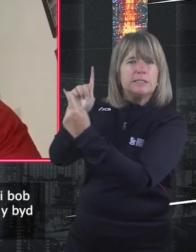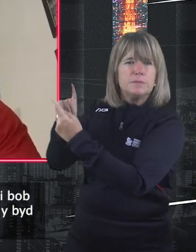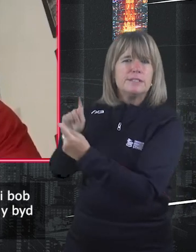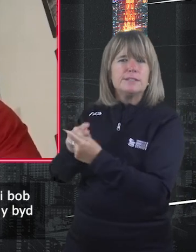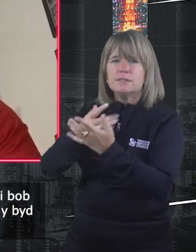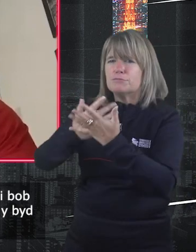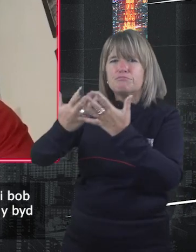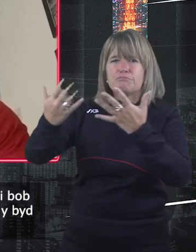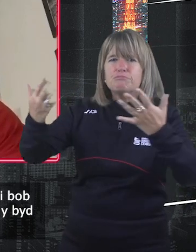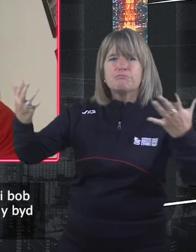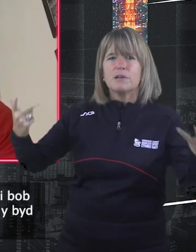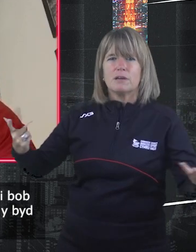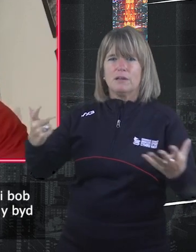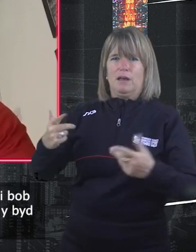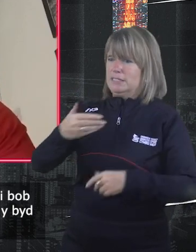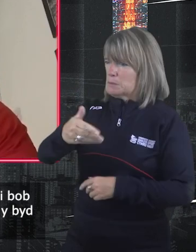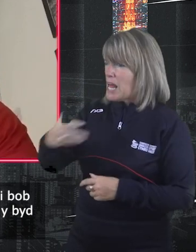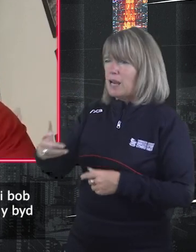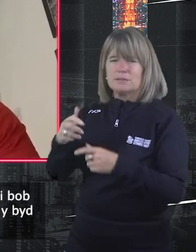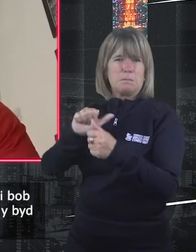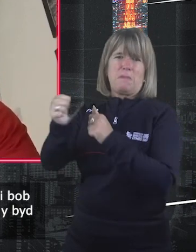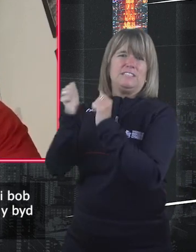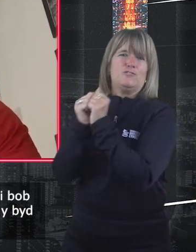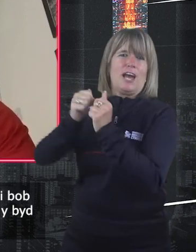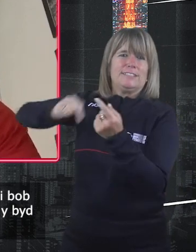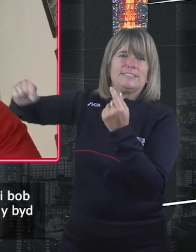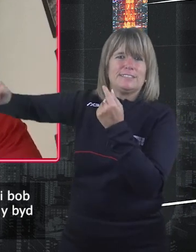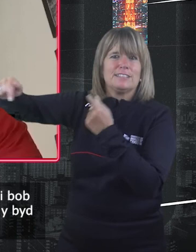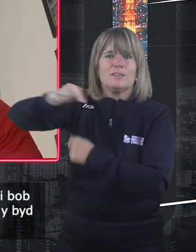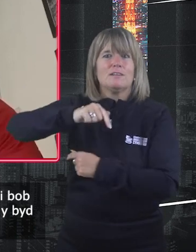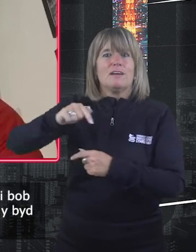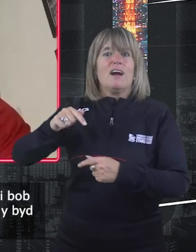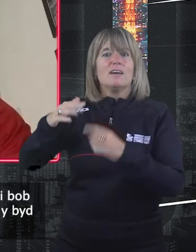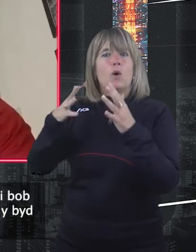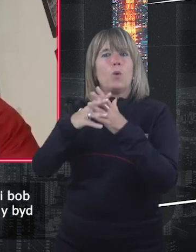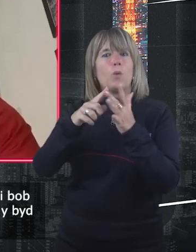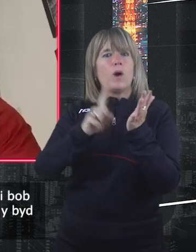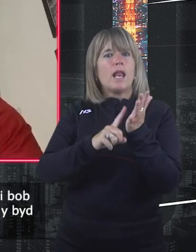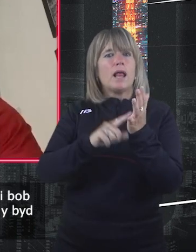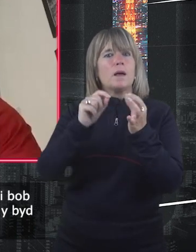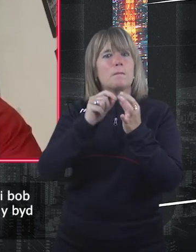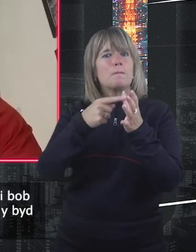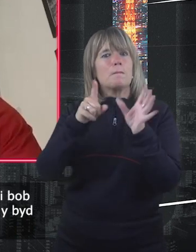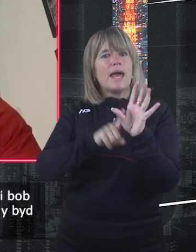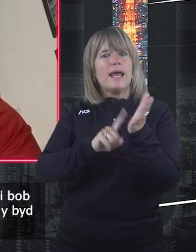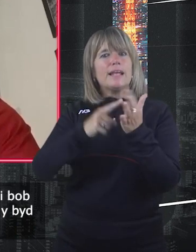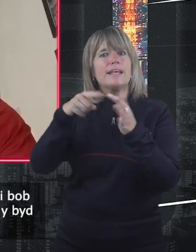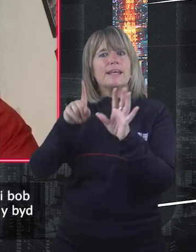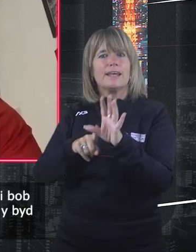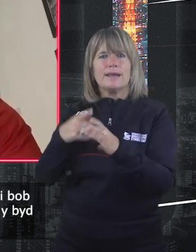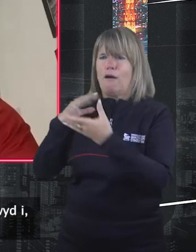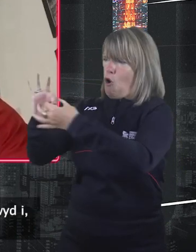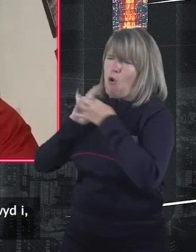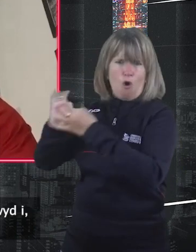wonderful people, and my best friends in table tennis, Will Bailey, and we get along really well.